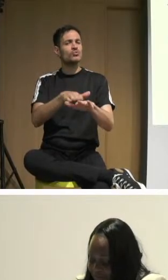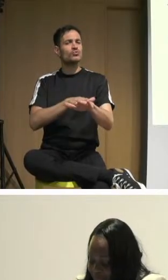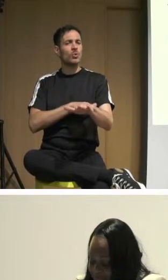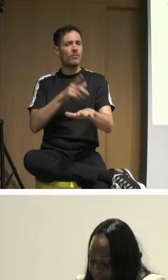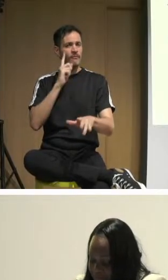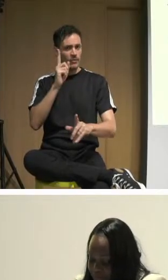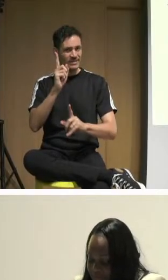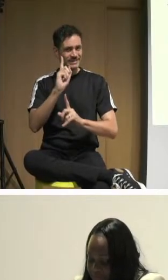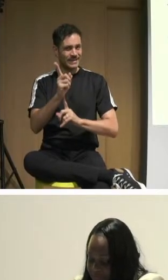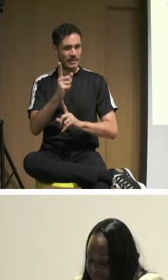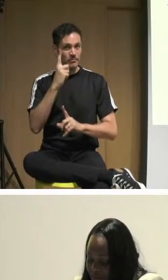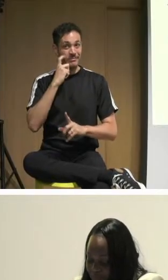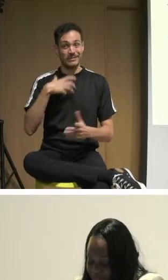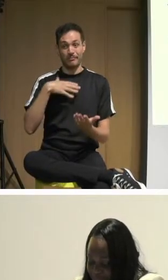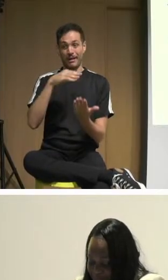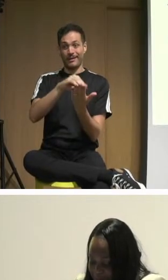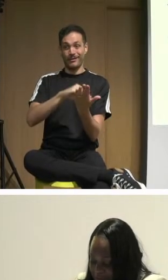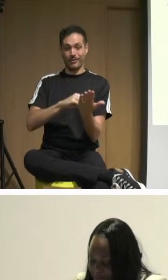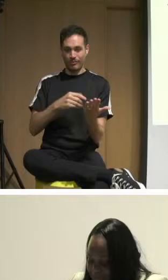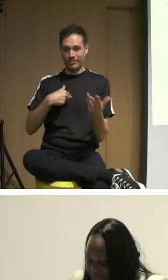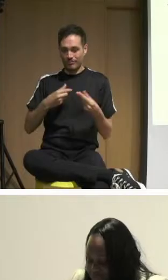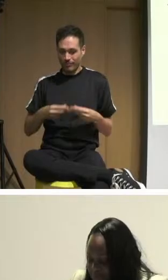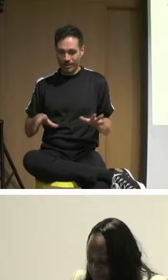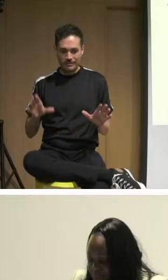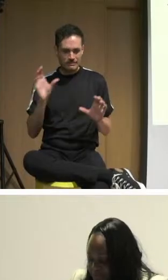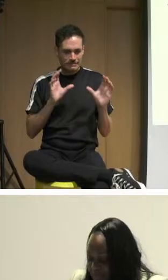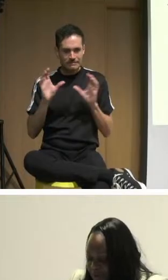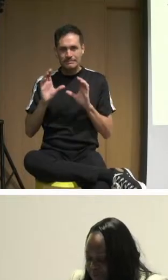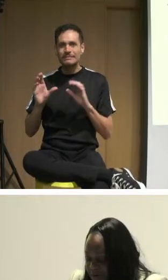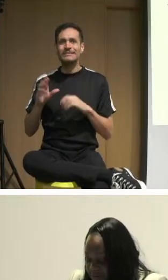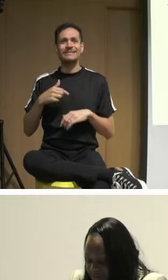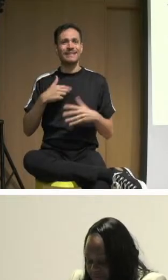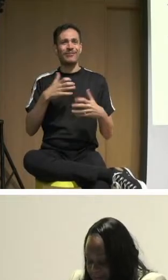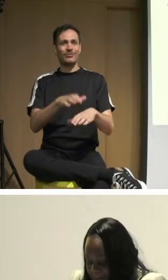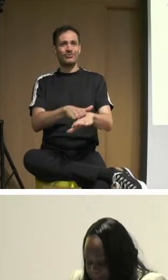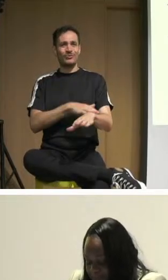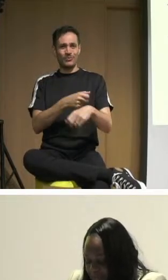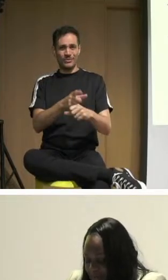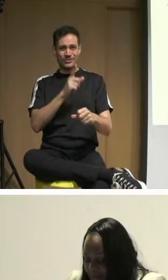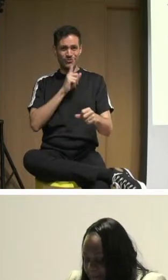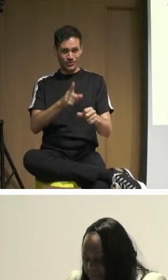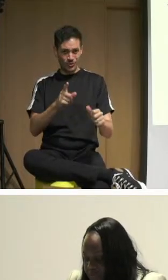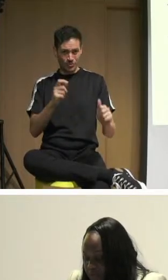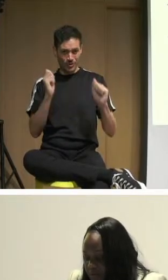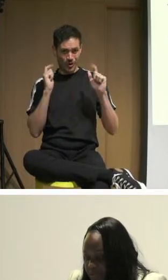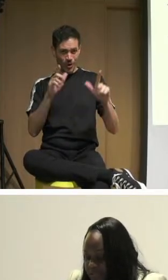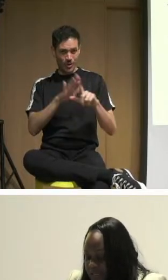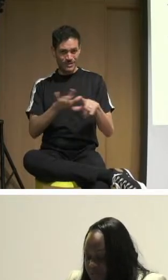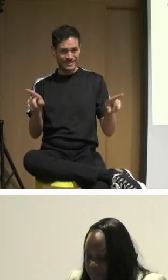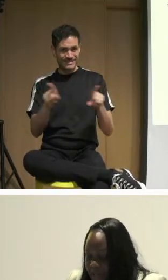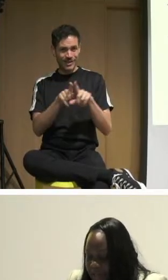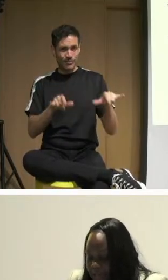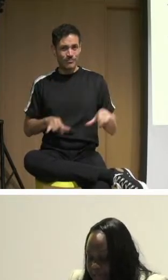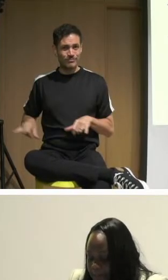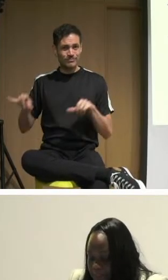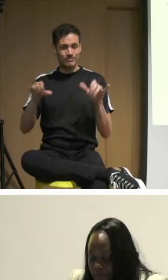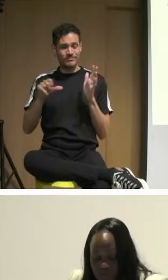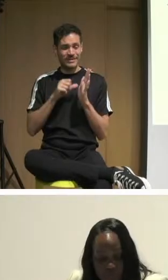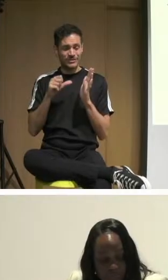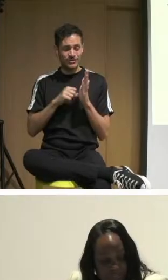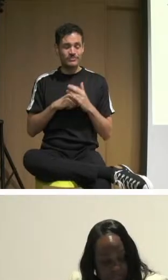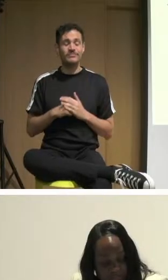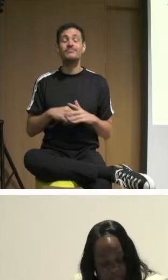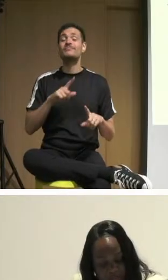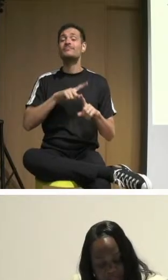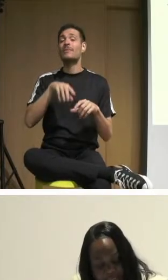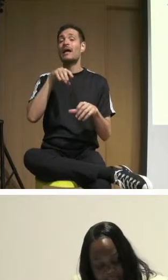I lost my notes. And so I want to slow down and make sure that we are good. But there is, in your packet, you will